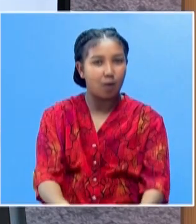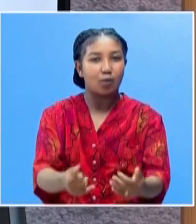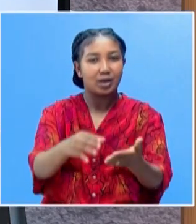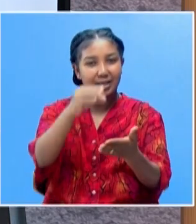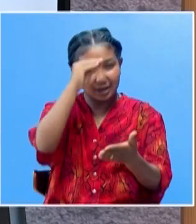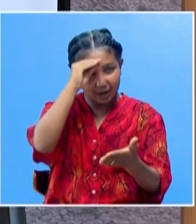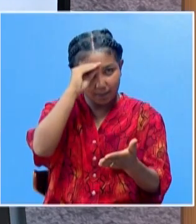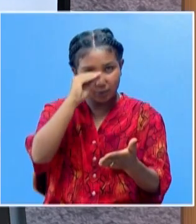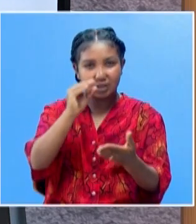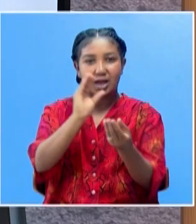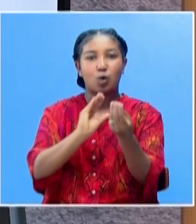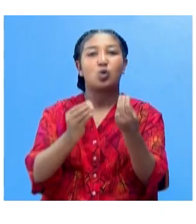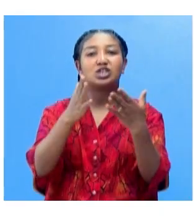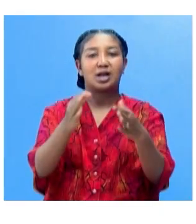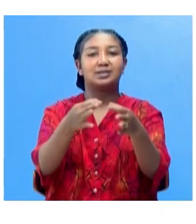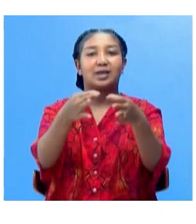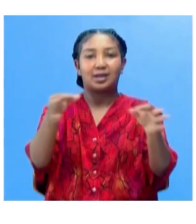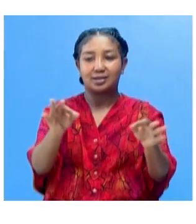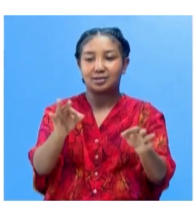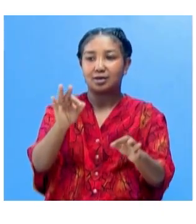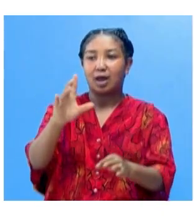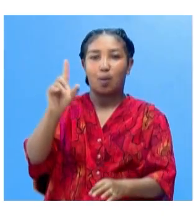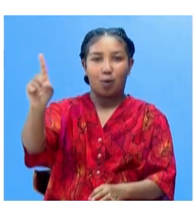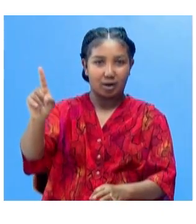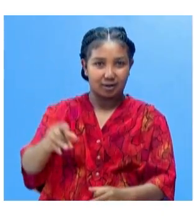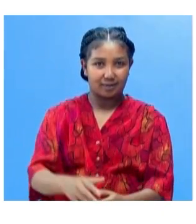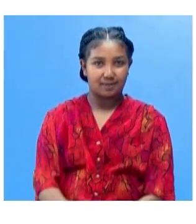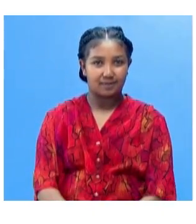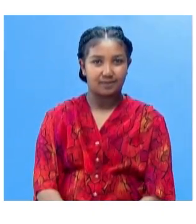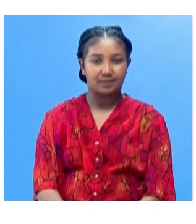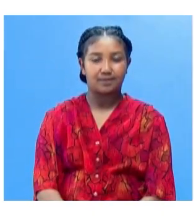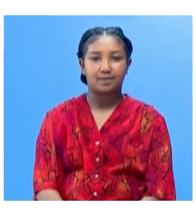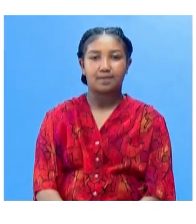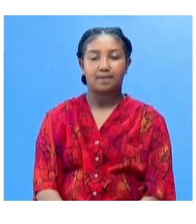about the conditional sentence type 1.